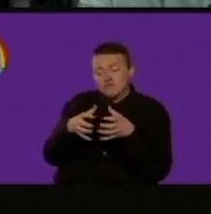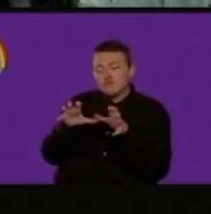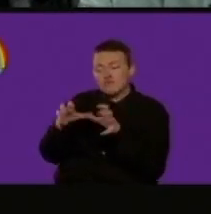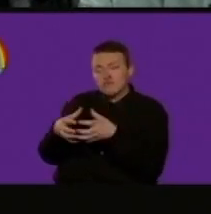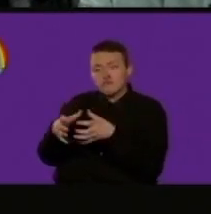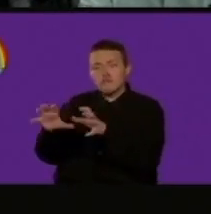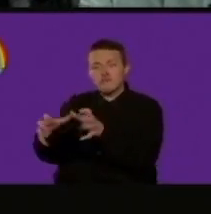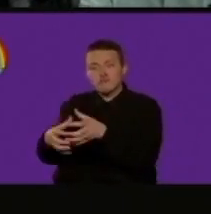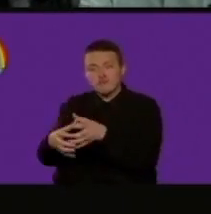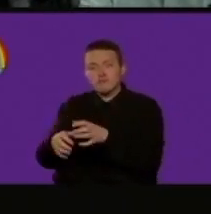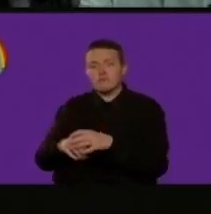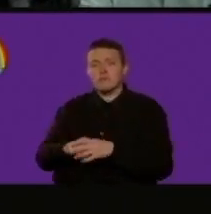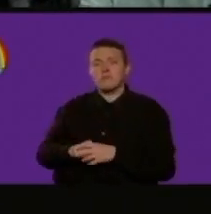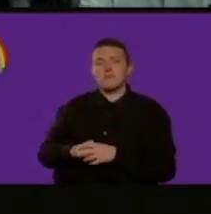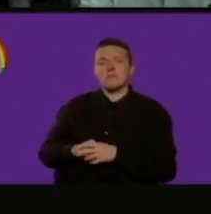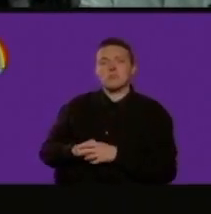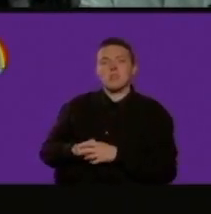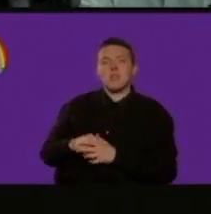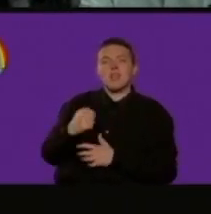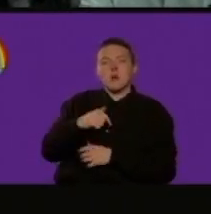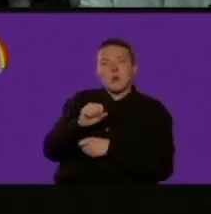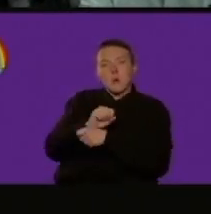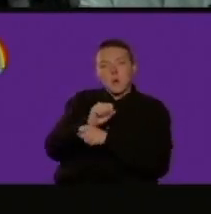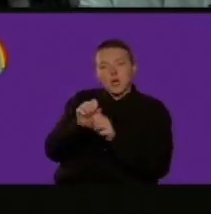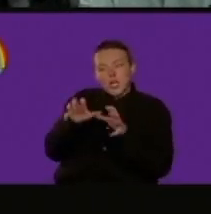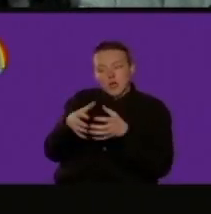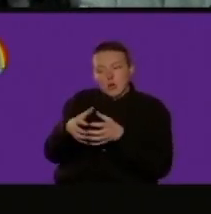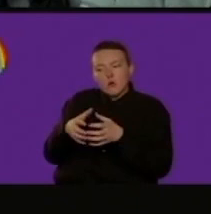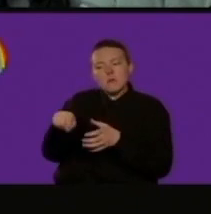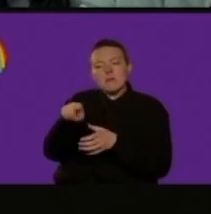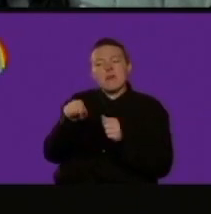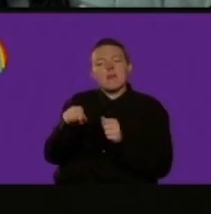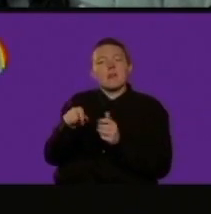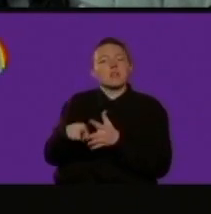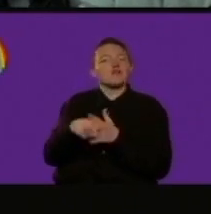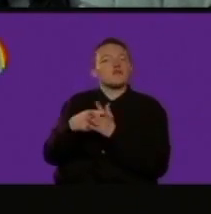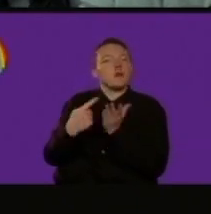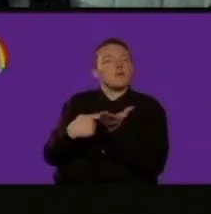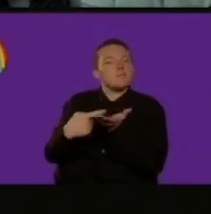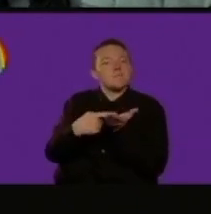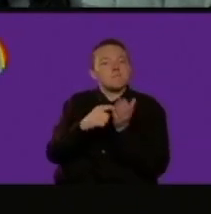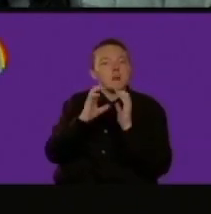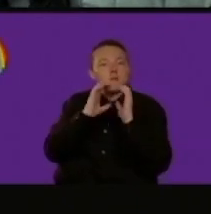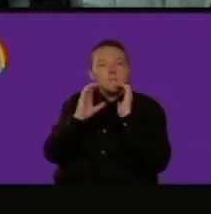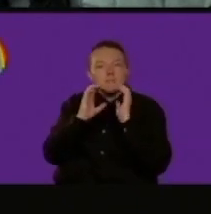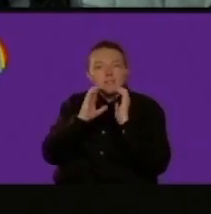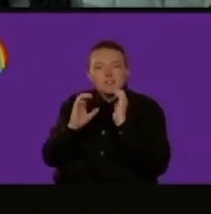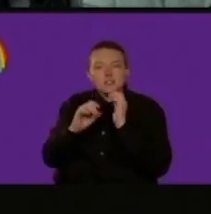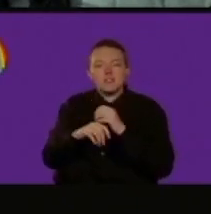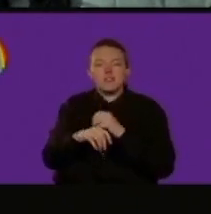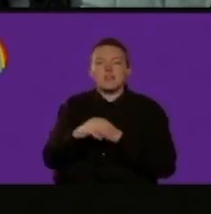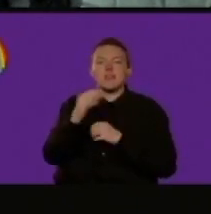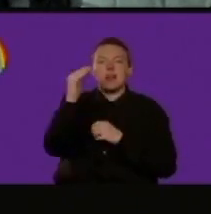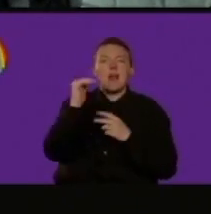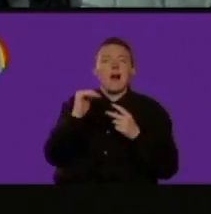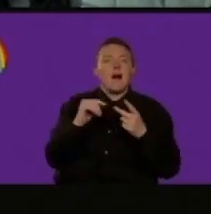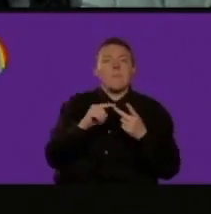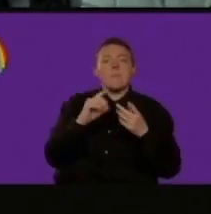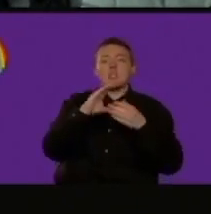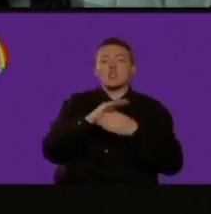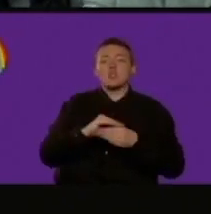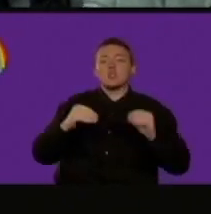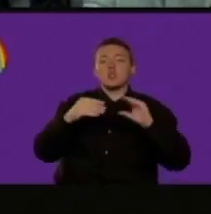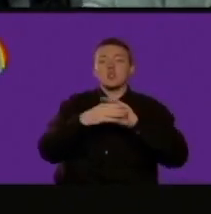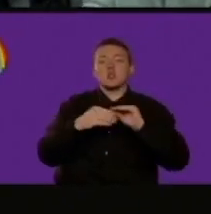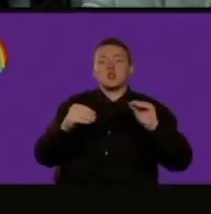the curriculums in such a way that it's not just one teacher that has the leadership of all this, but